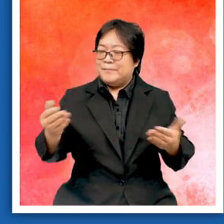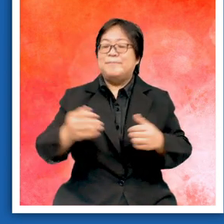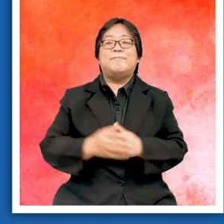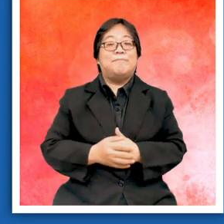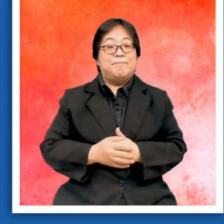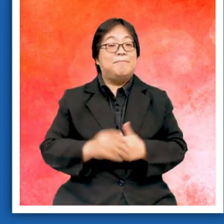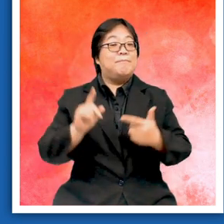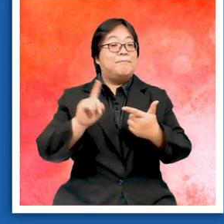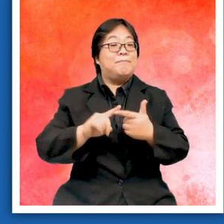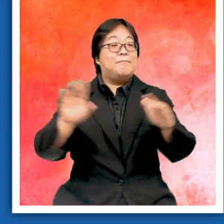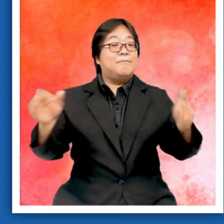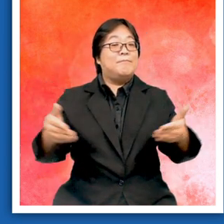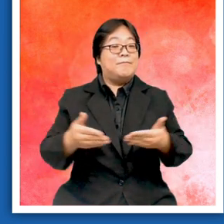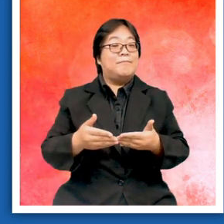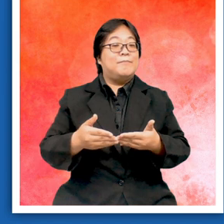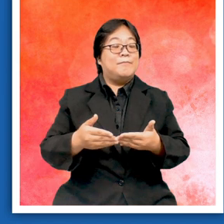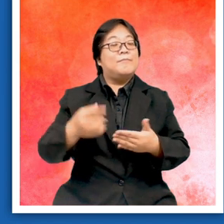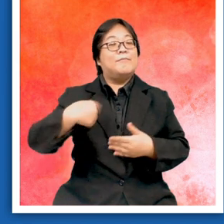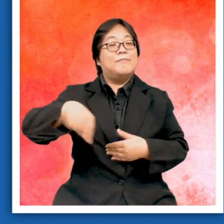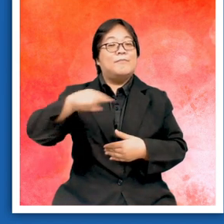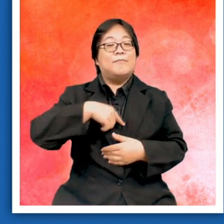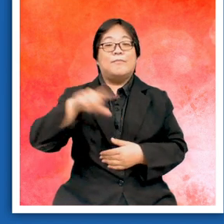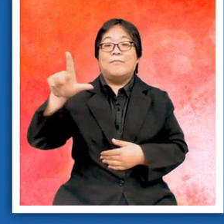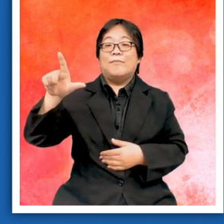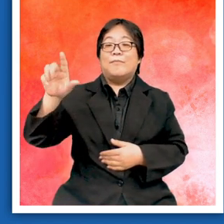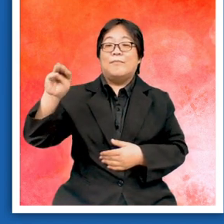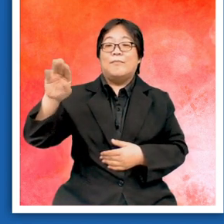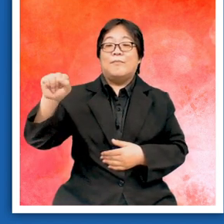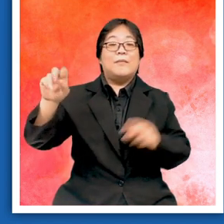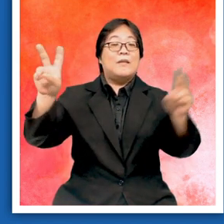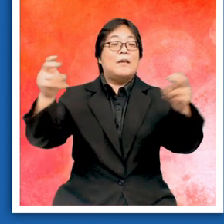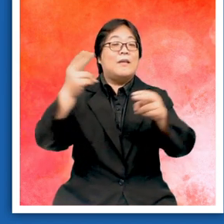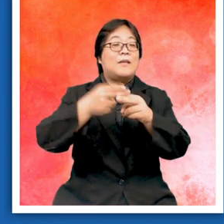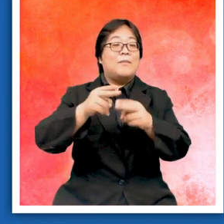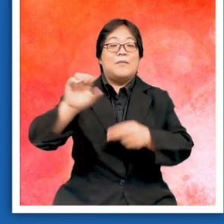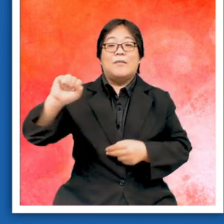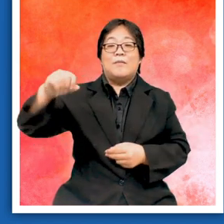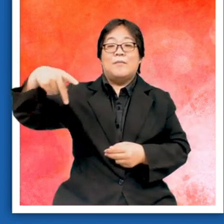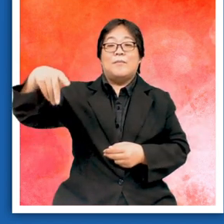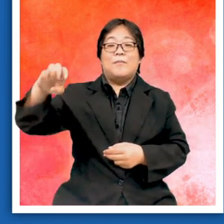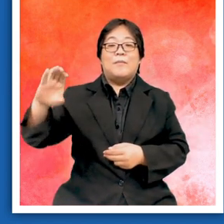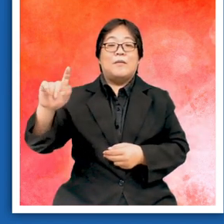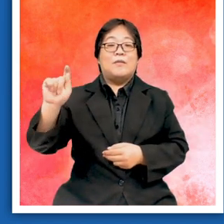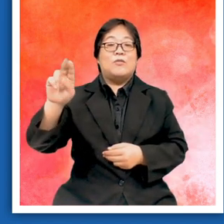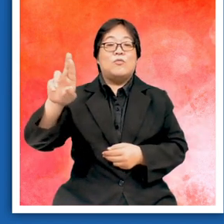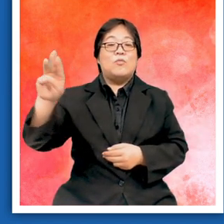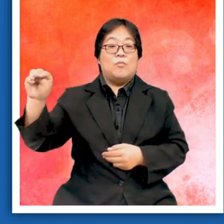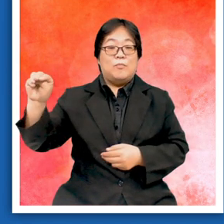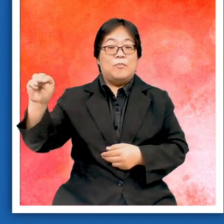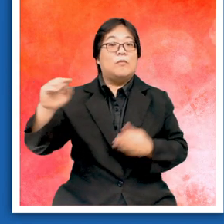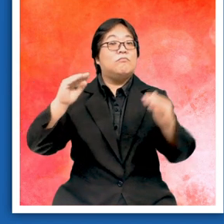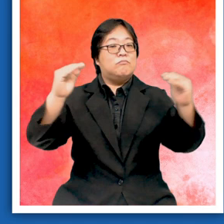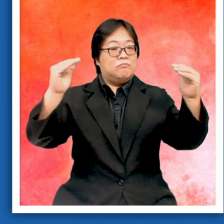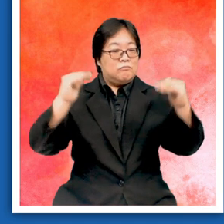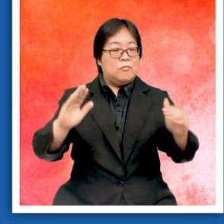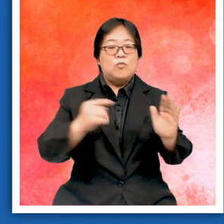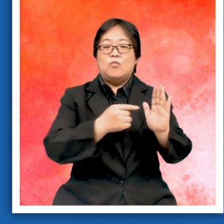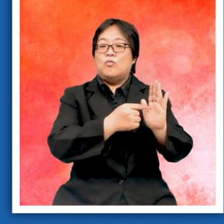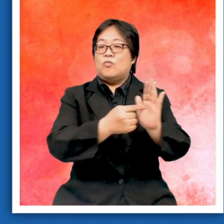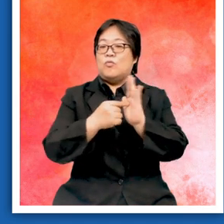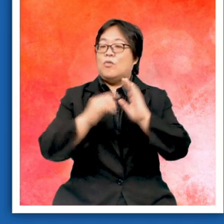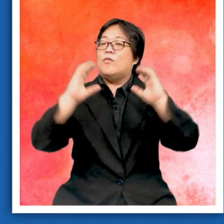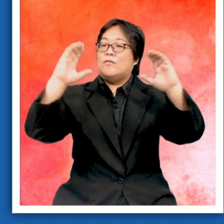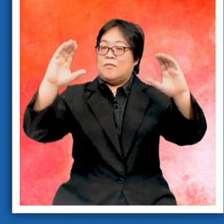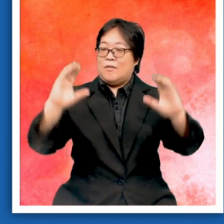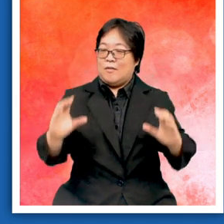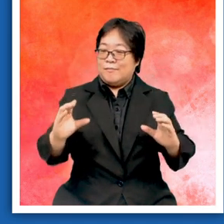an introduction to our official learning management system called Spectrum. Afterwards, I will show a demo